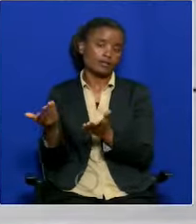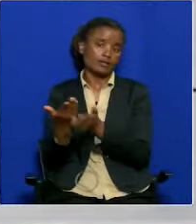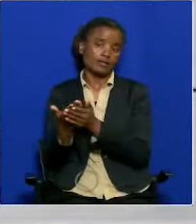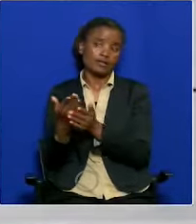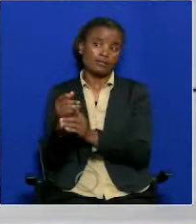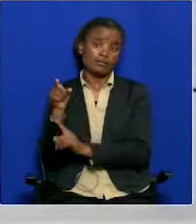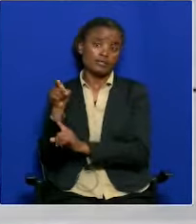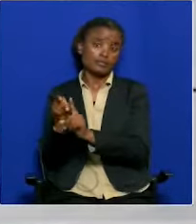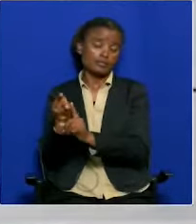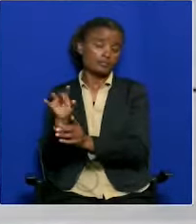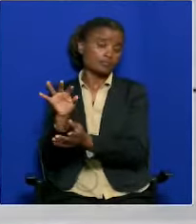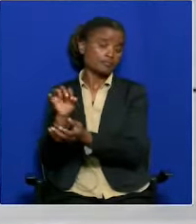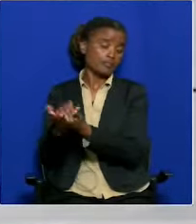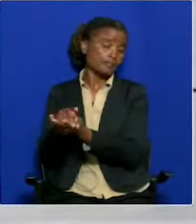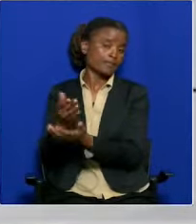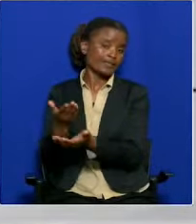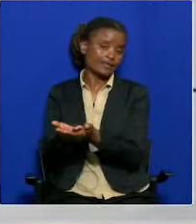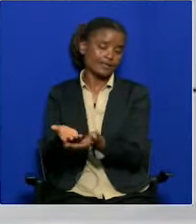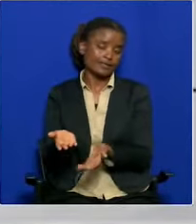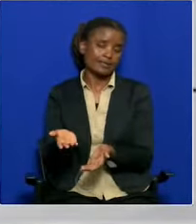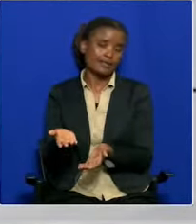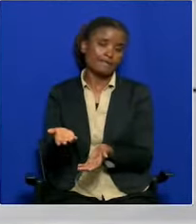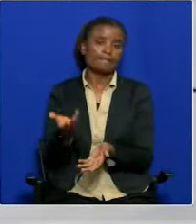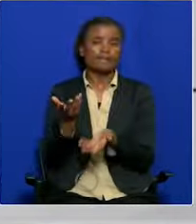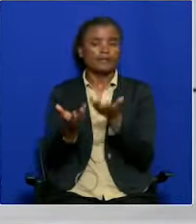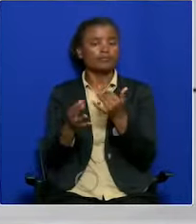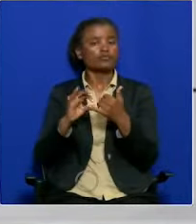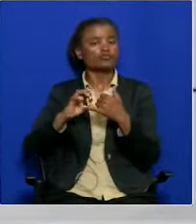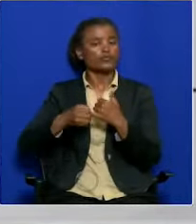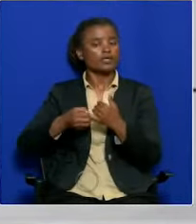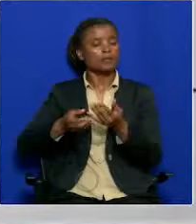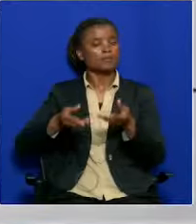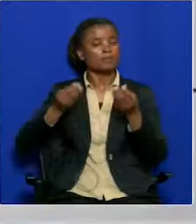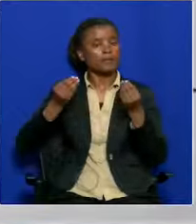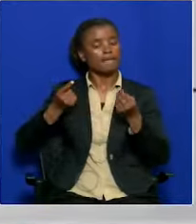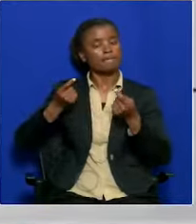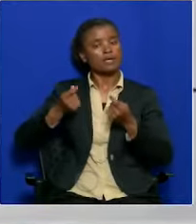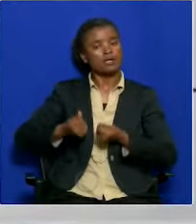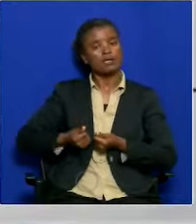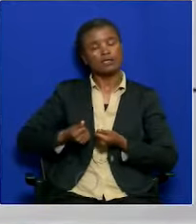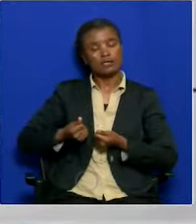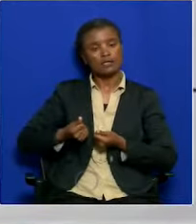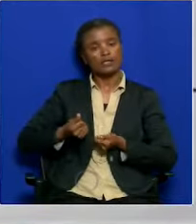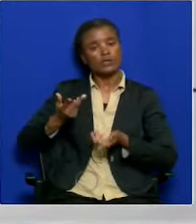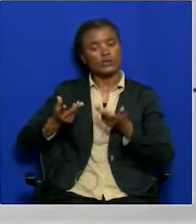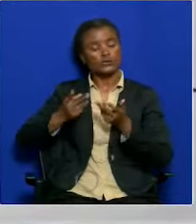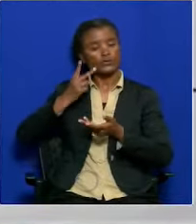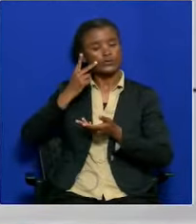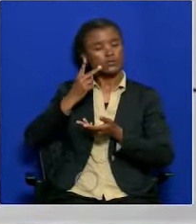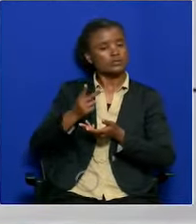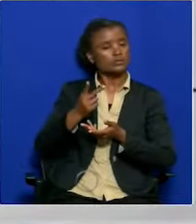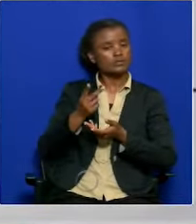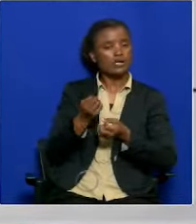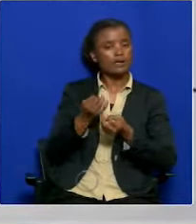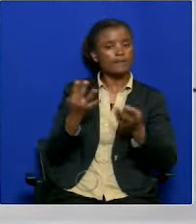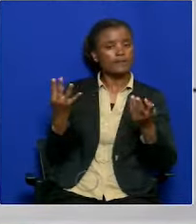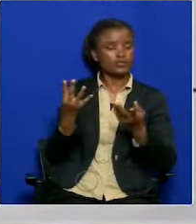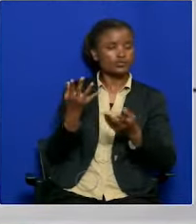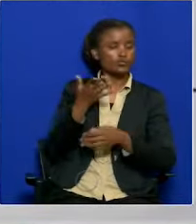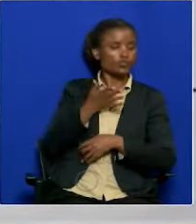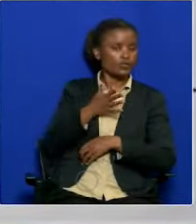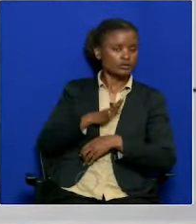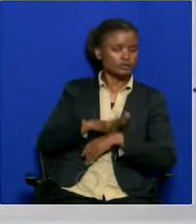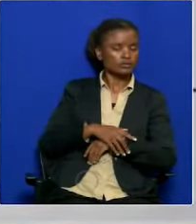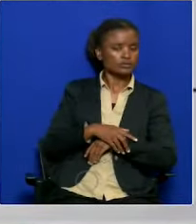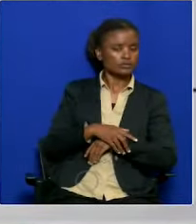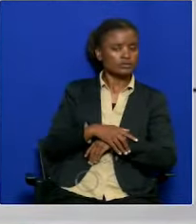And then try to get the money and see how much he wants and then and so forth. He then asked